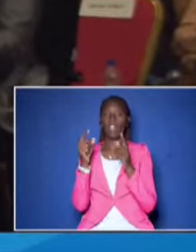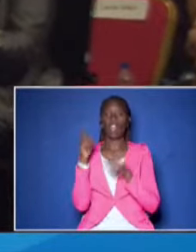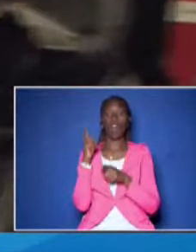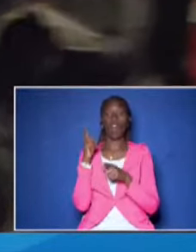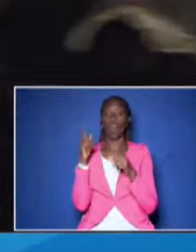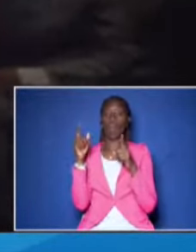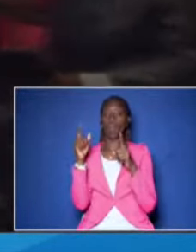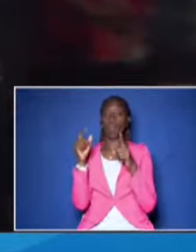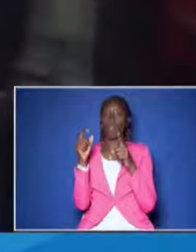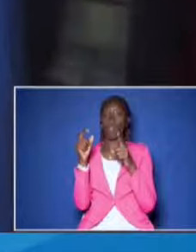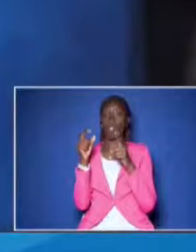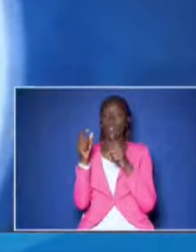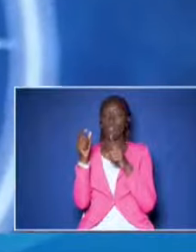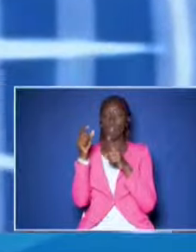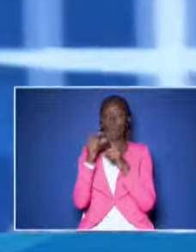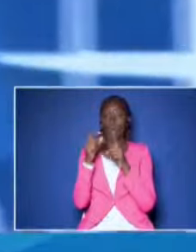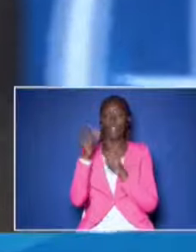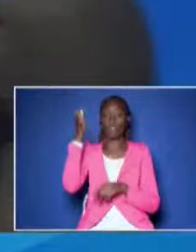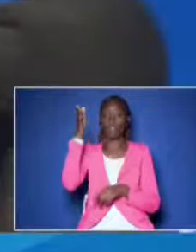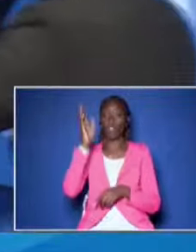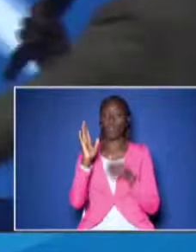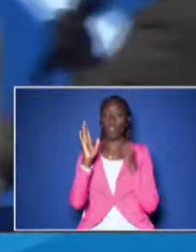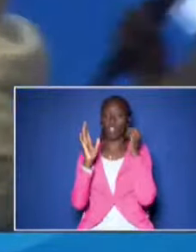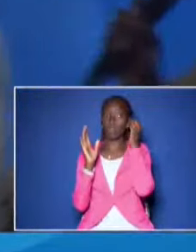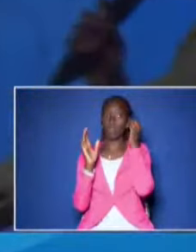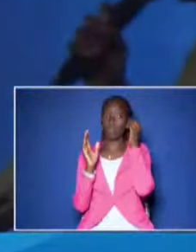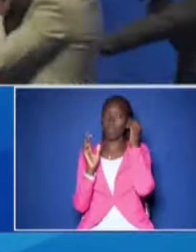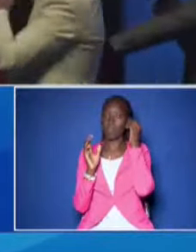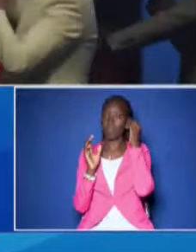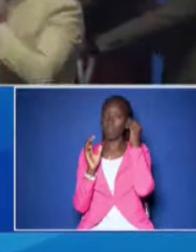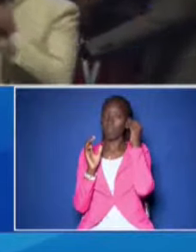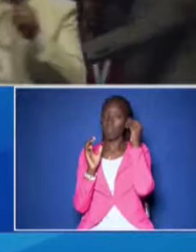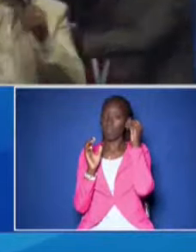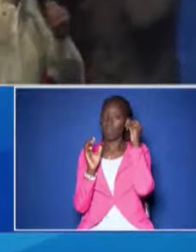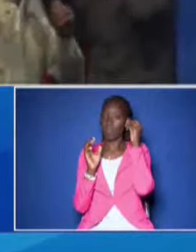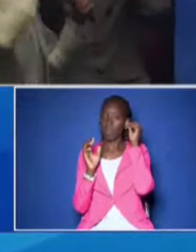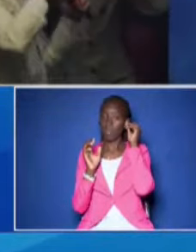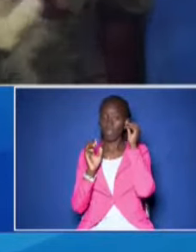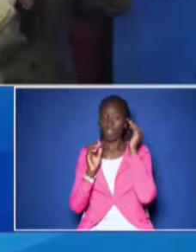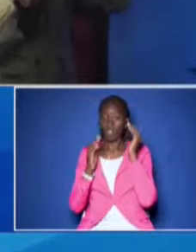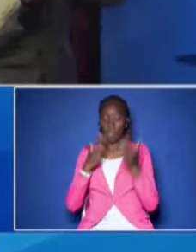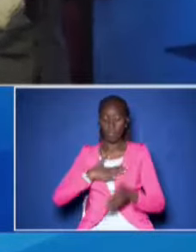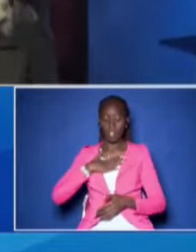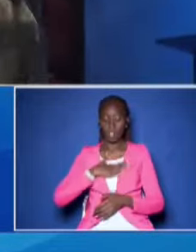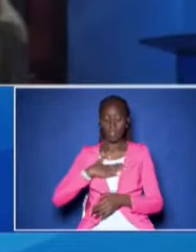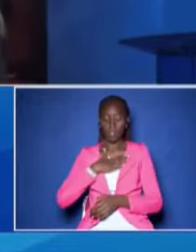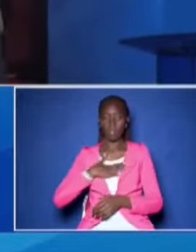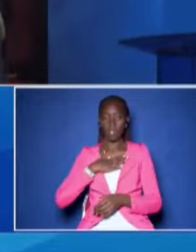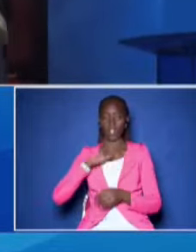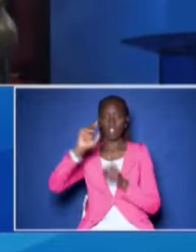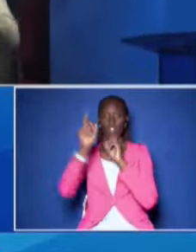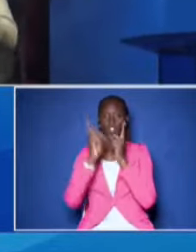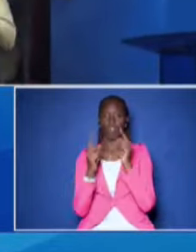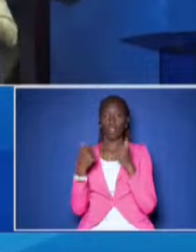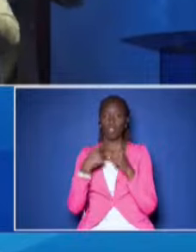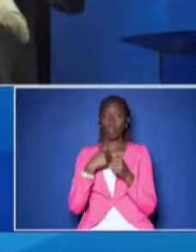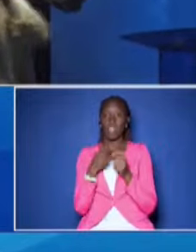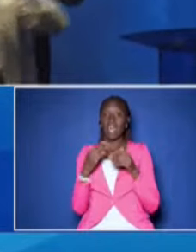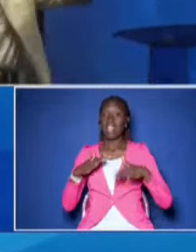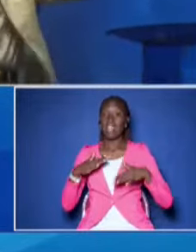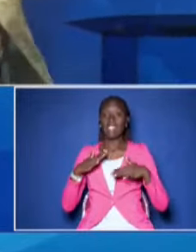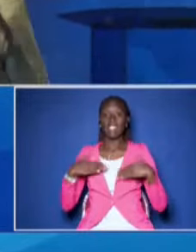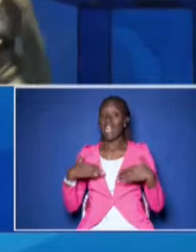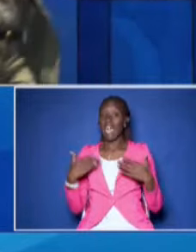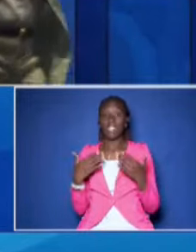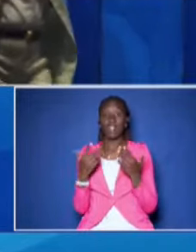what his Delight is where come on come on answer me talk to me his Delight is in